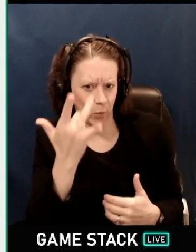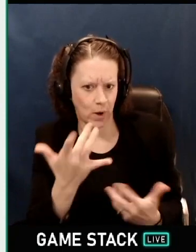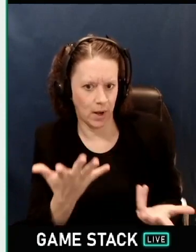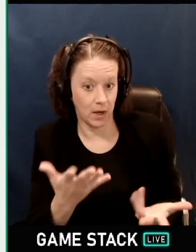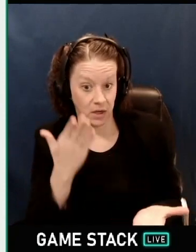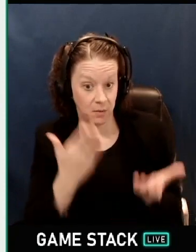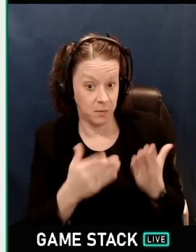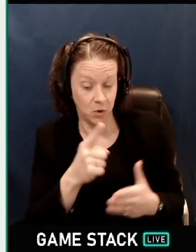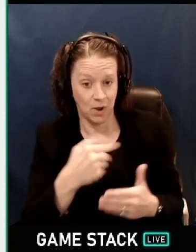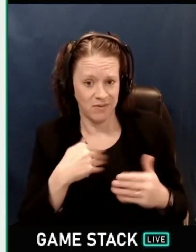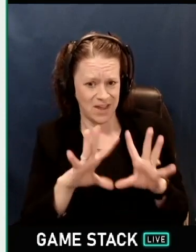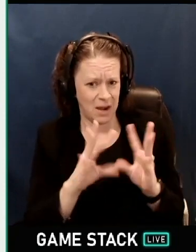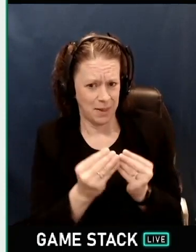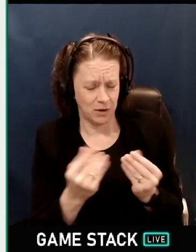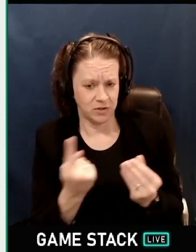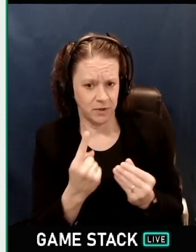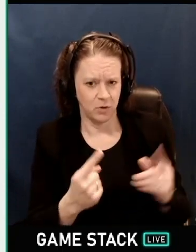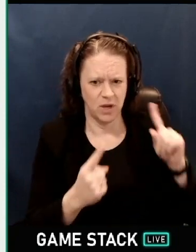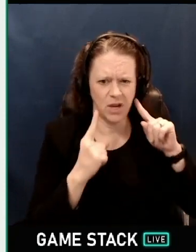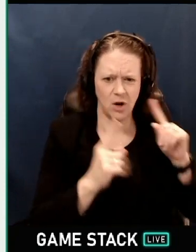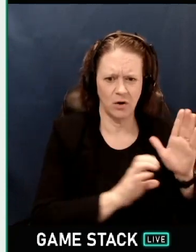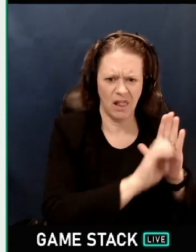family.